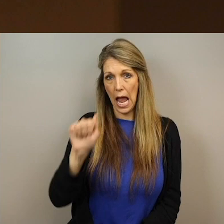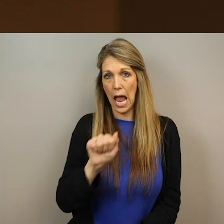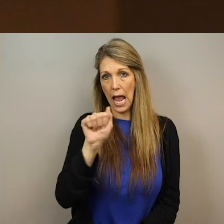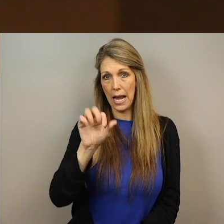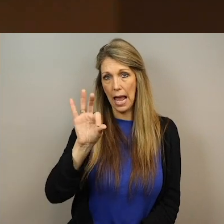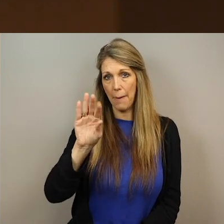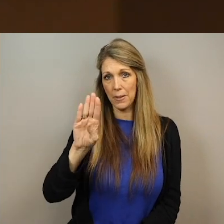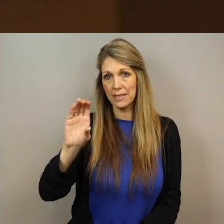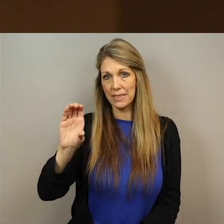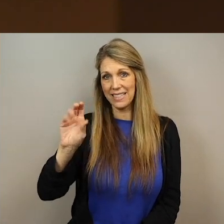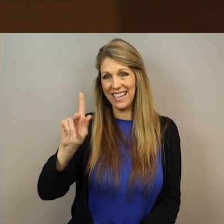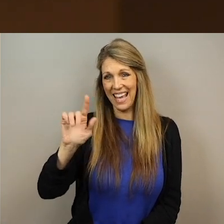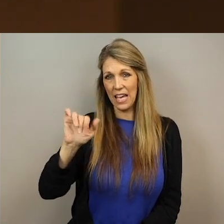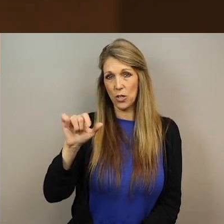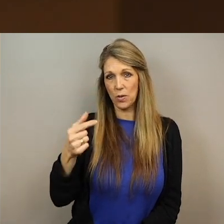contact@fbckettering.org or